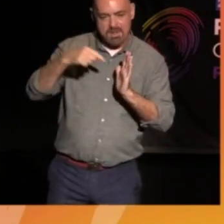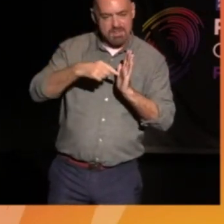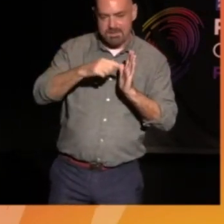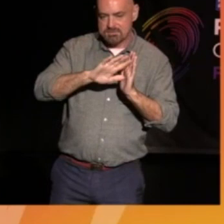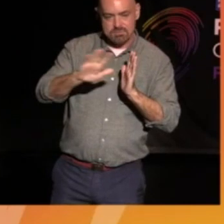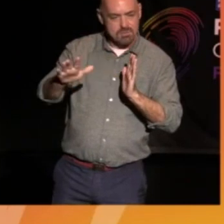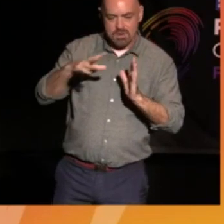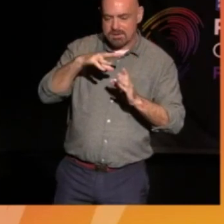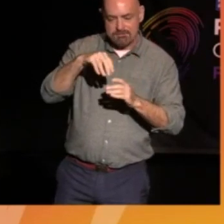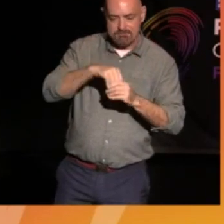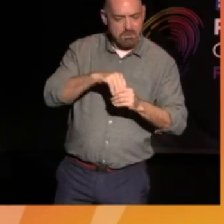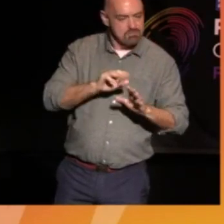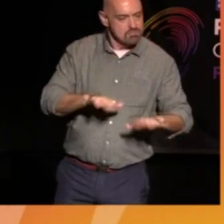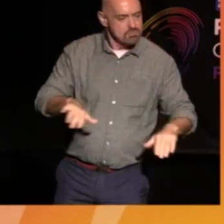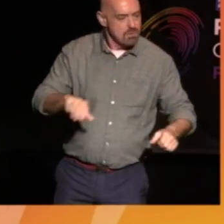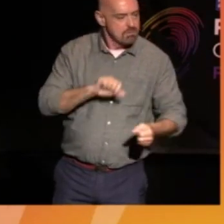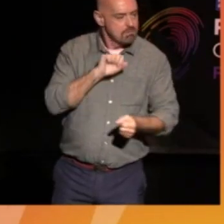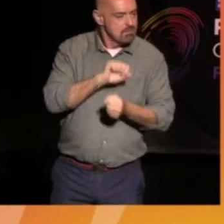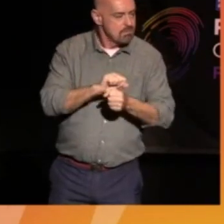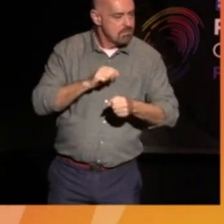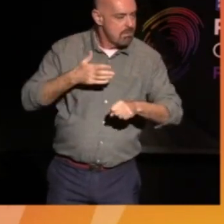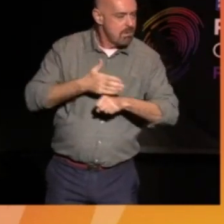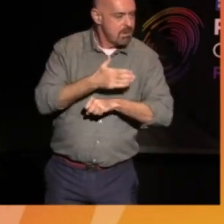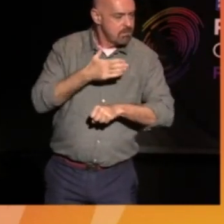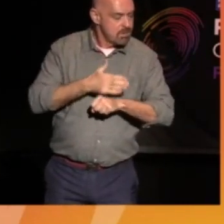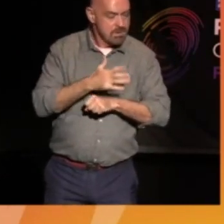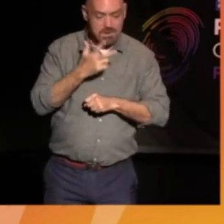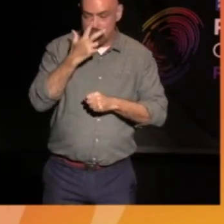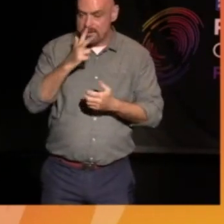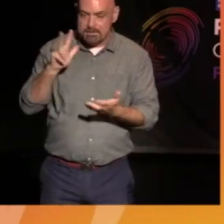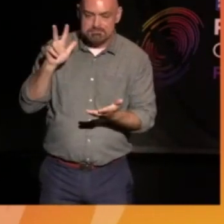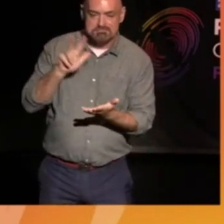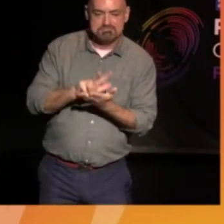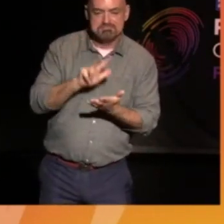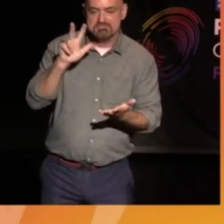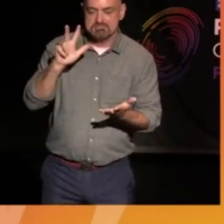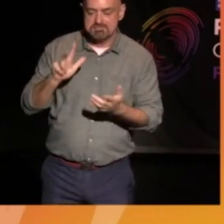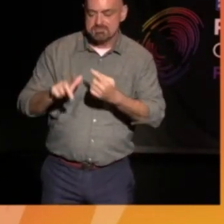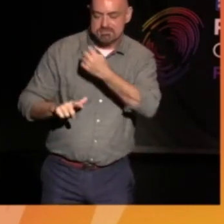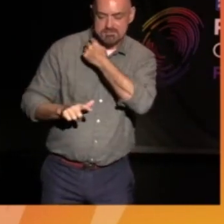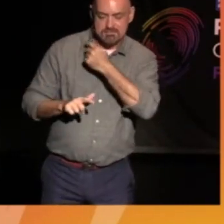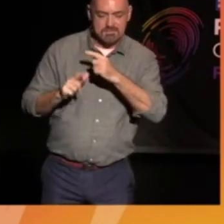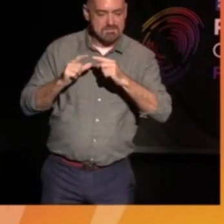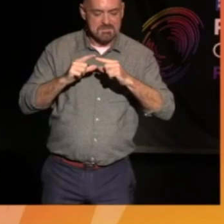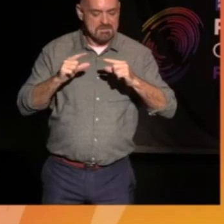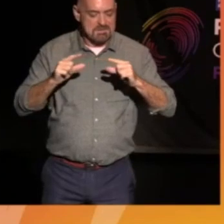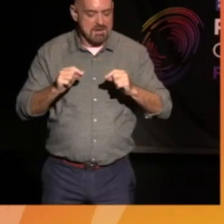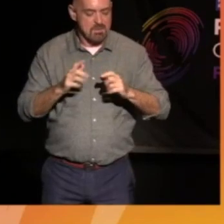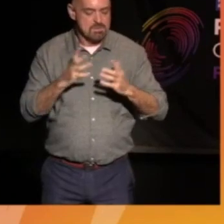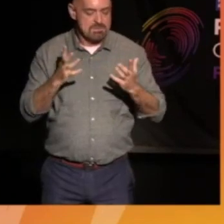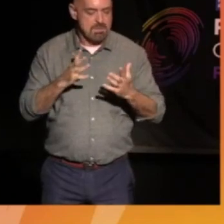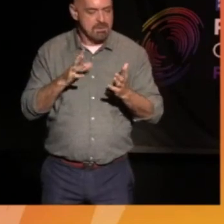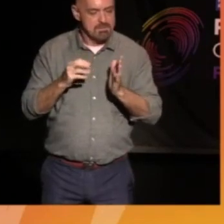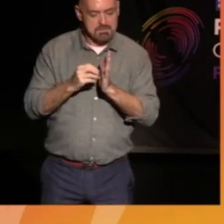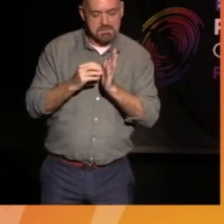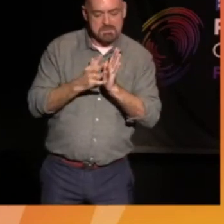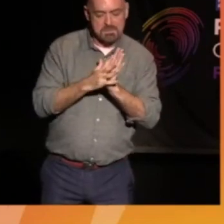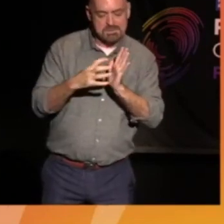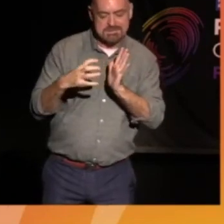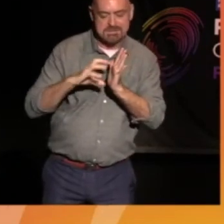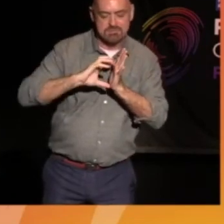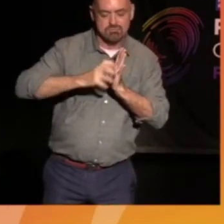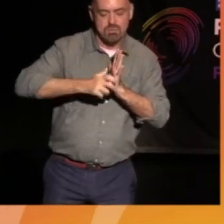got child labour attached? So are there accreditations that stop, that act on our behalf, really,